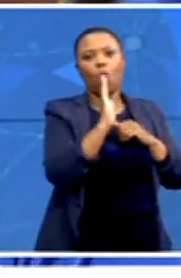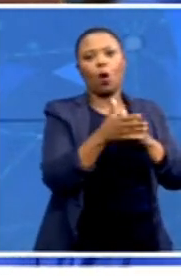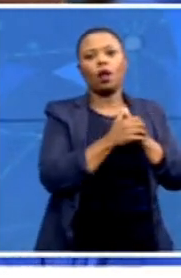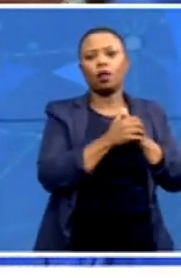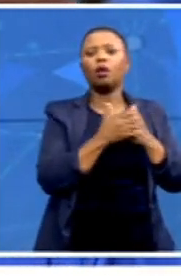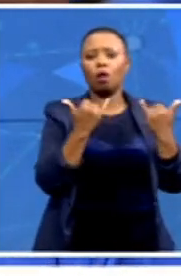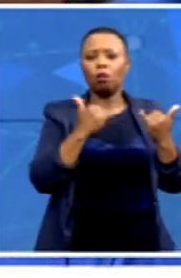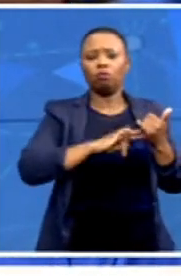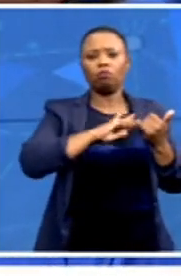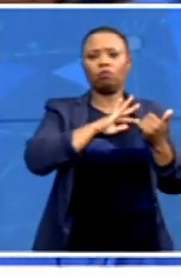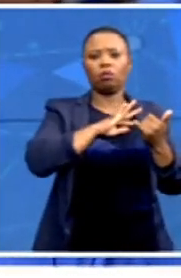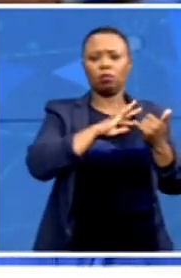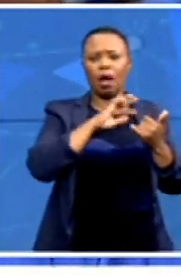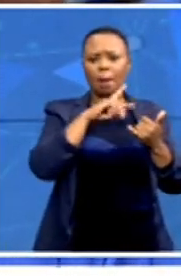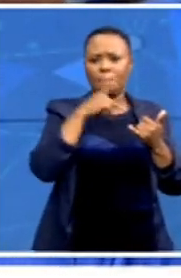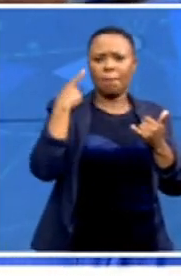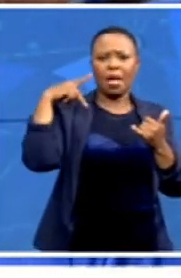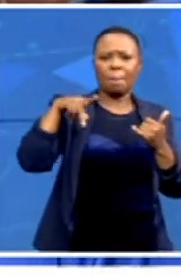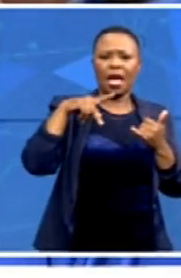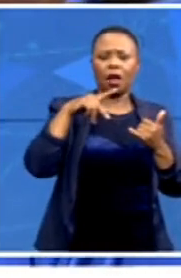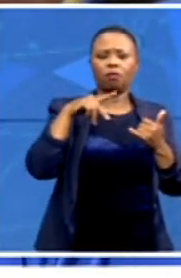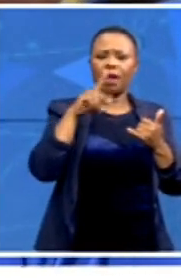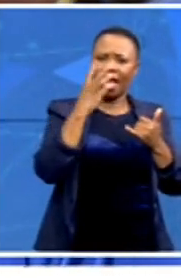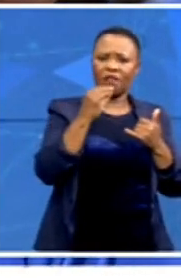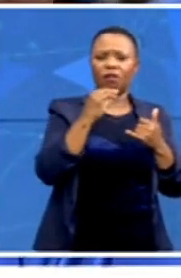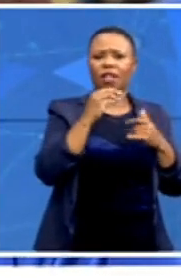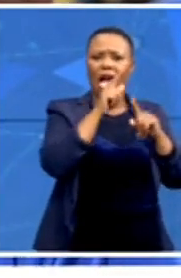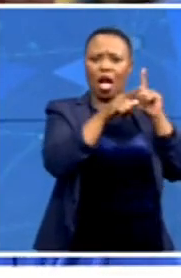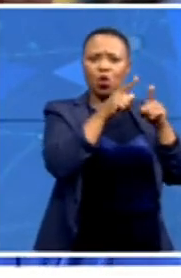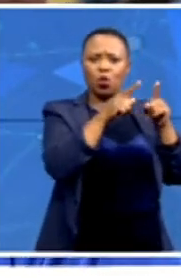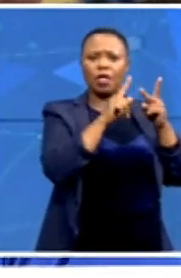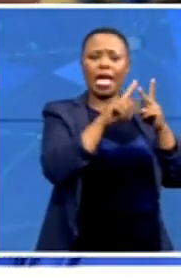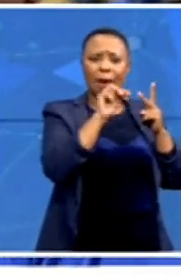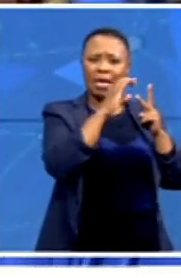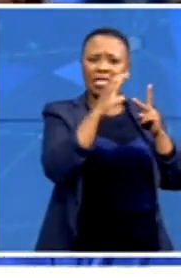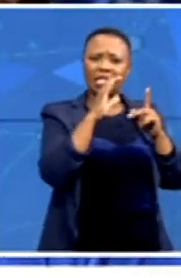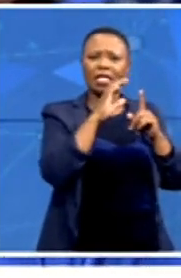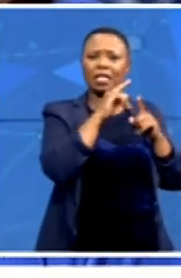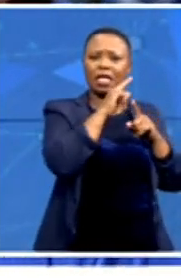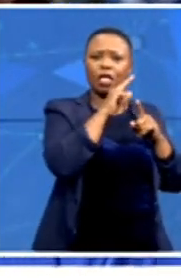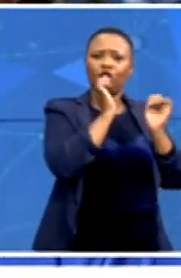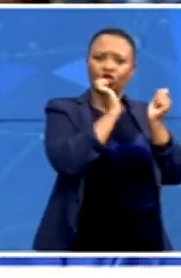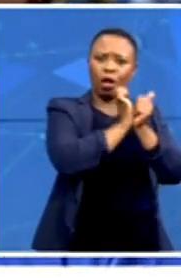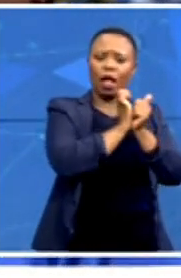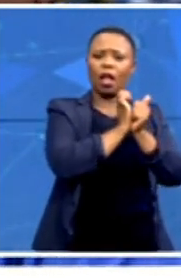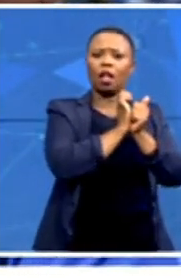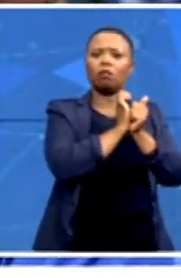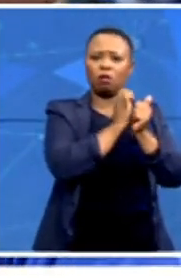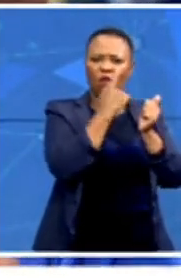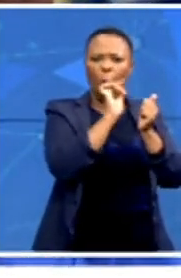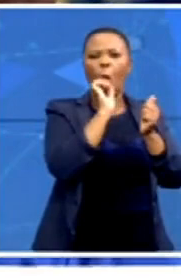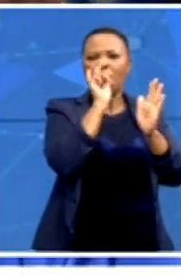of that on the back of a MEC who's now in jail allegedly for murder. On top of all these scandals that we've